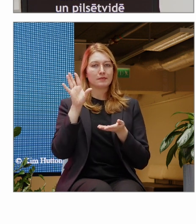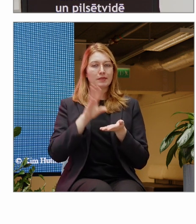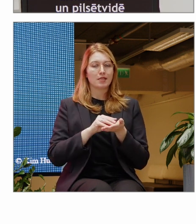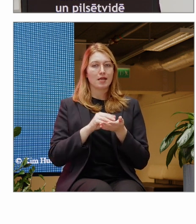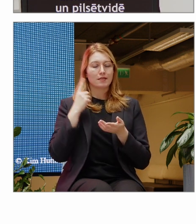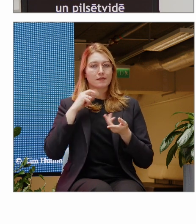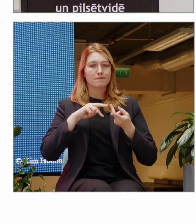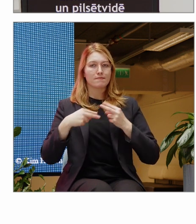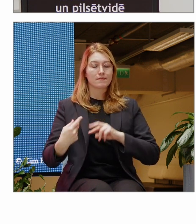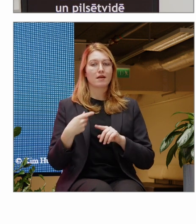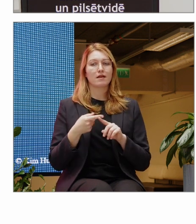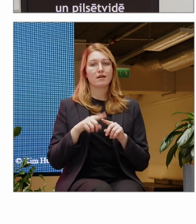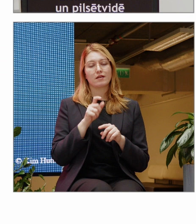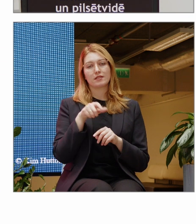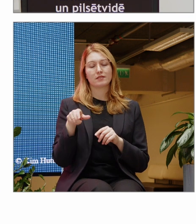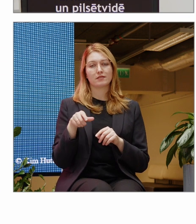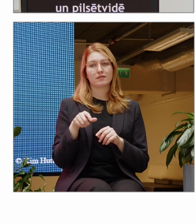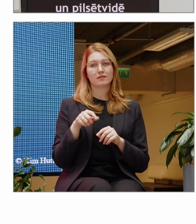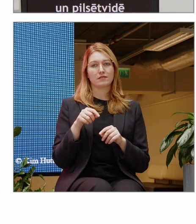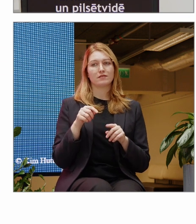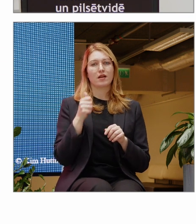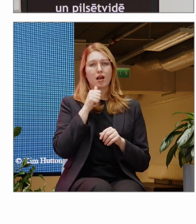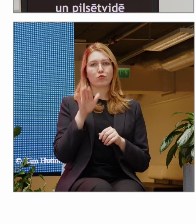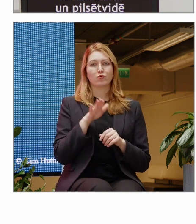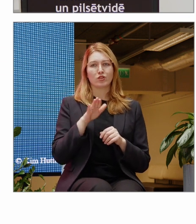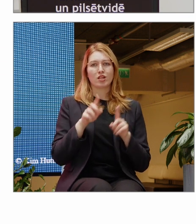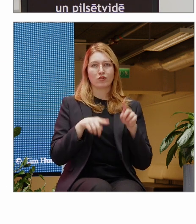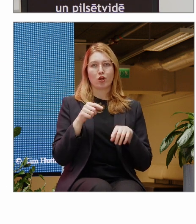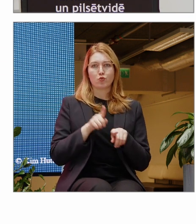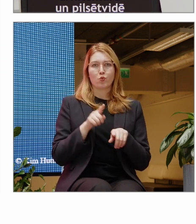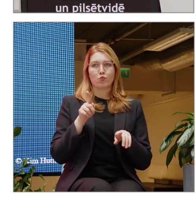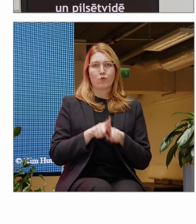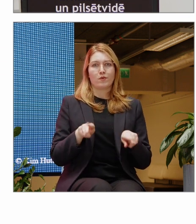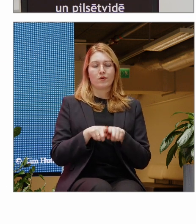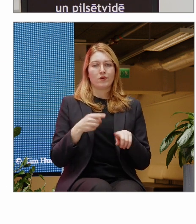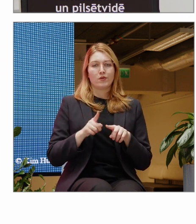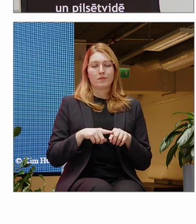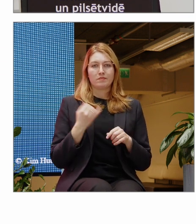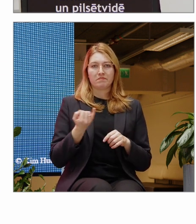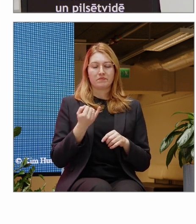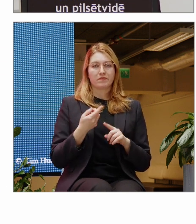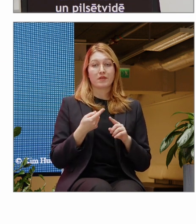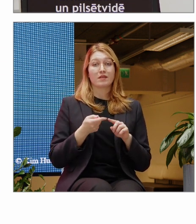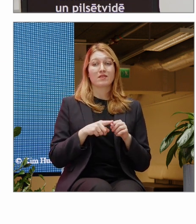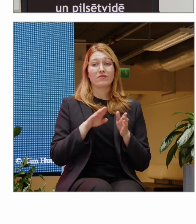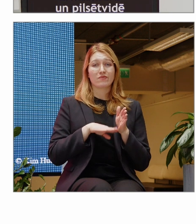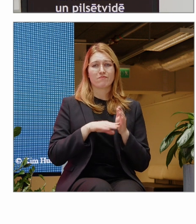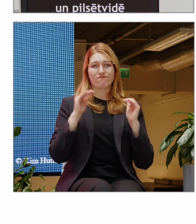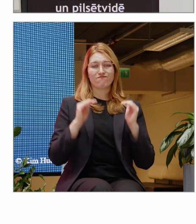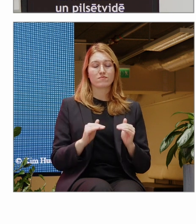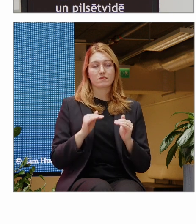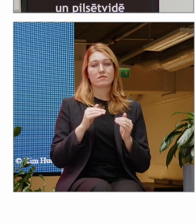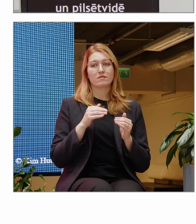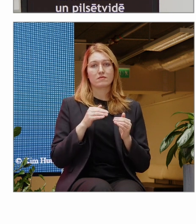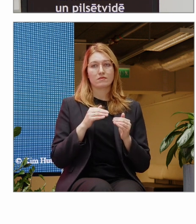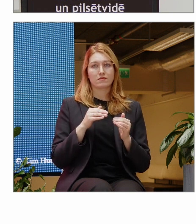but people with the lived experience live this every single day. And I thought that was incredibly insightful for a very simple, low-cost intervention